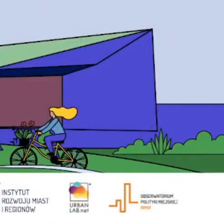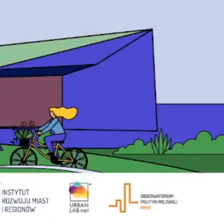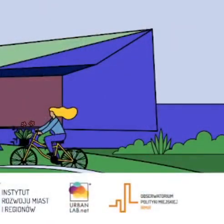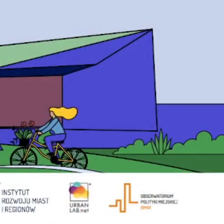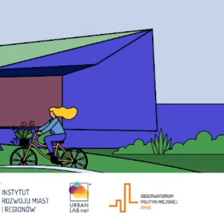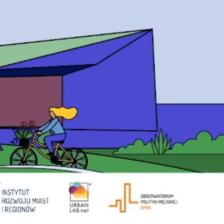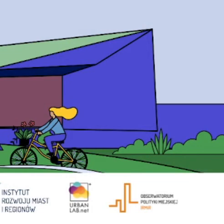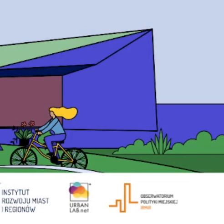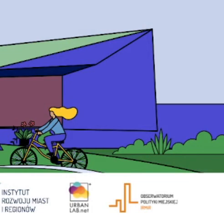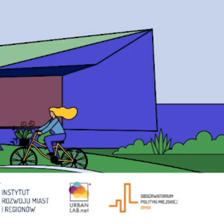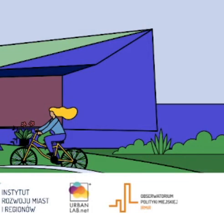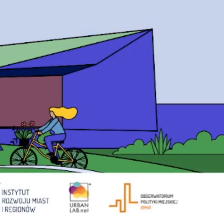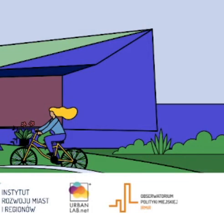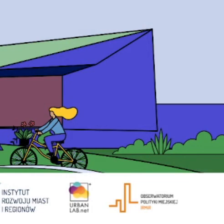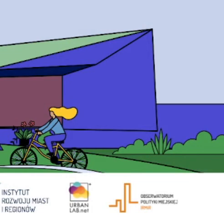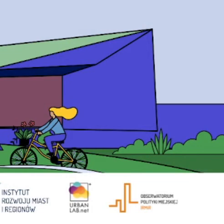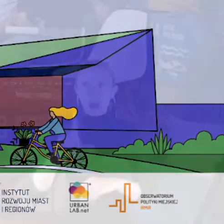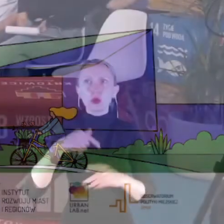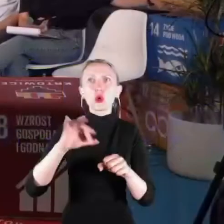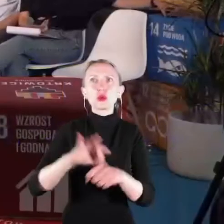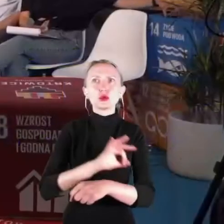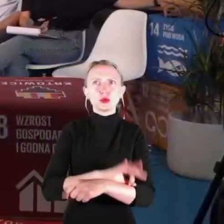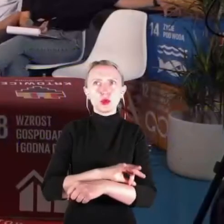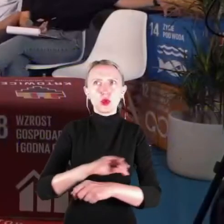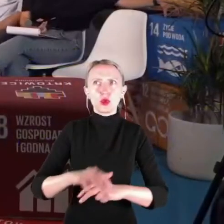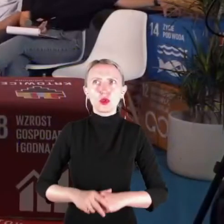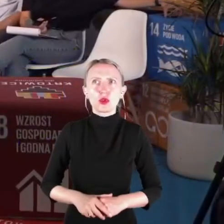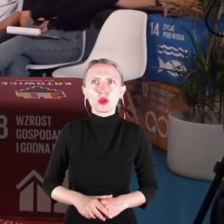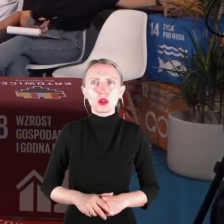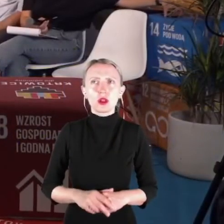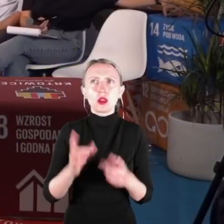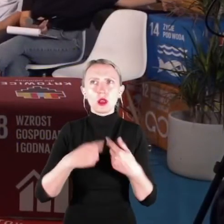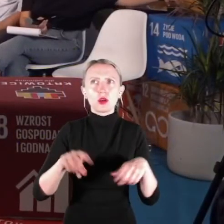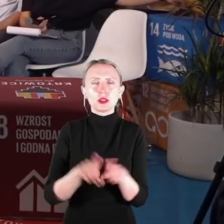Amsterdam CTO office, innovation team, and